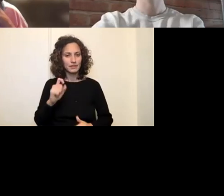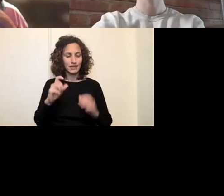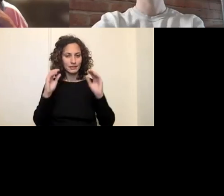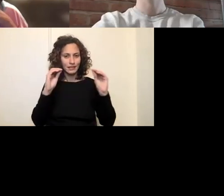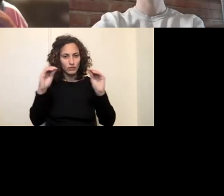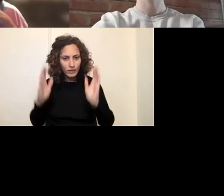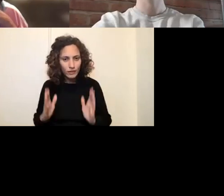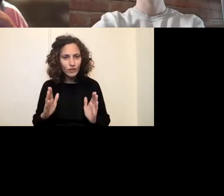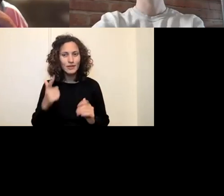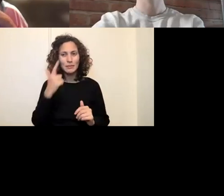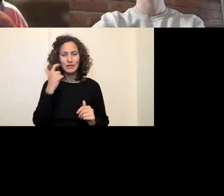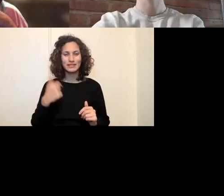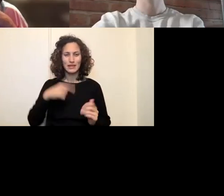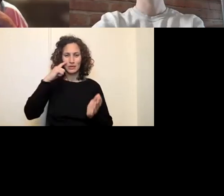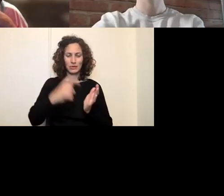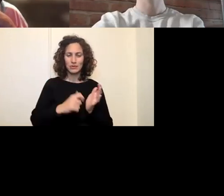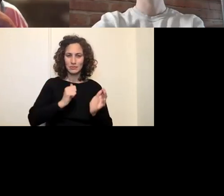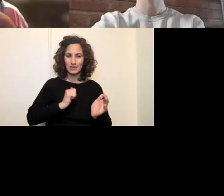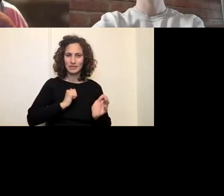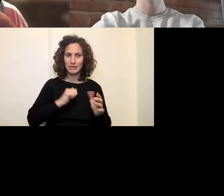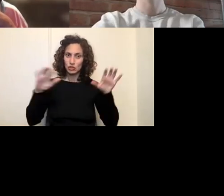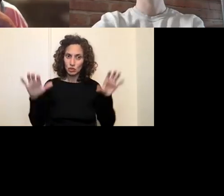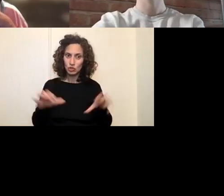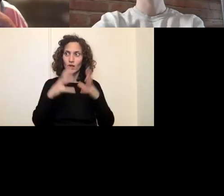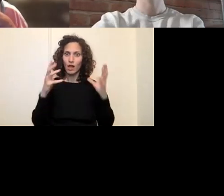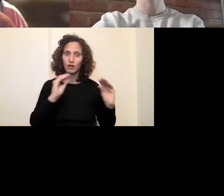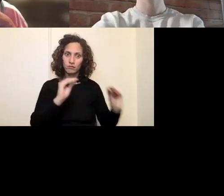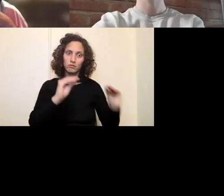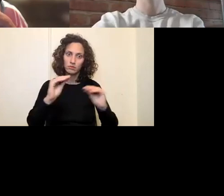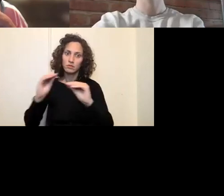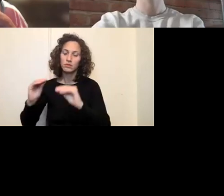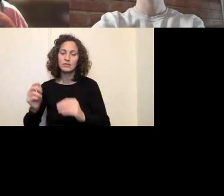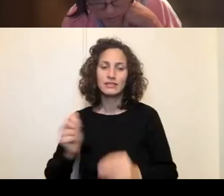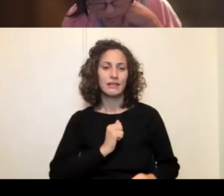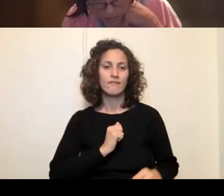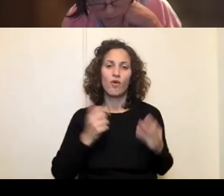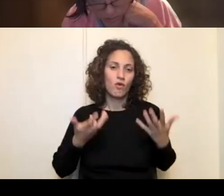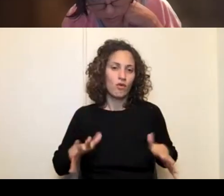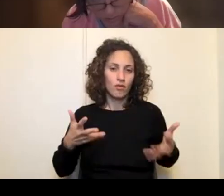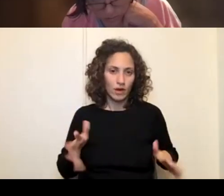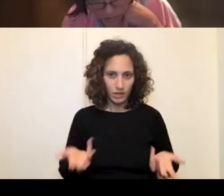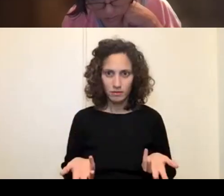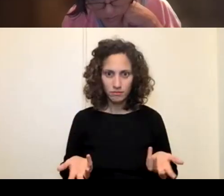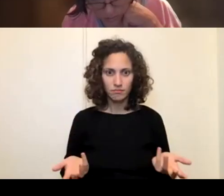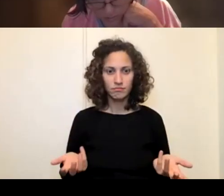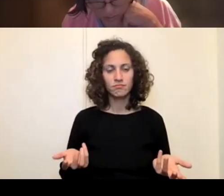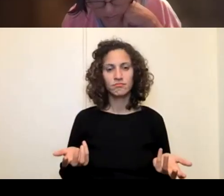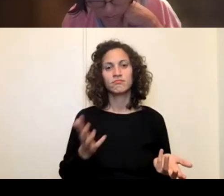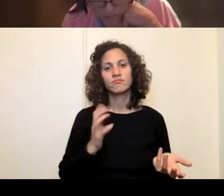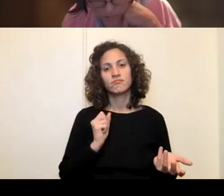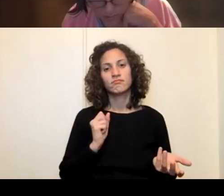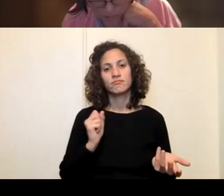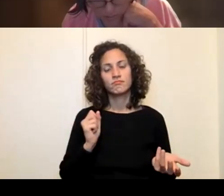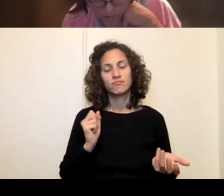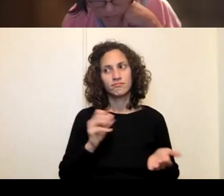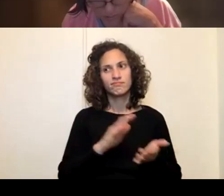because I was finding myself doing a lot of educating on my own anyway. And it sort of